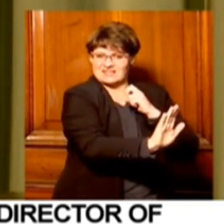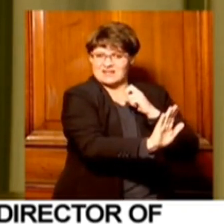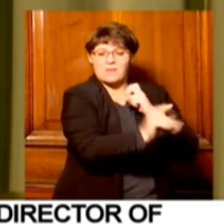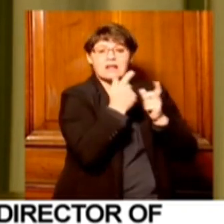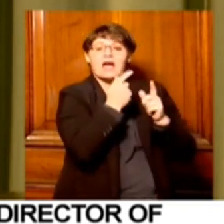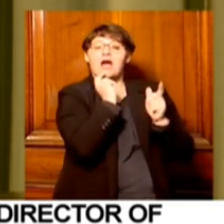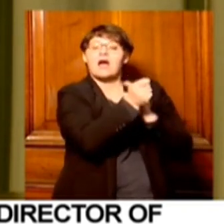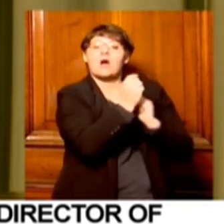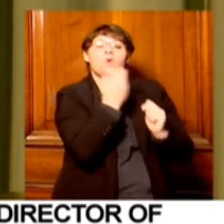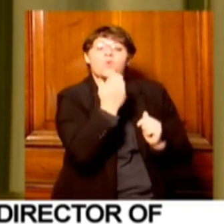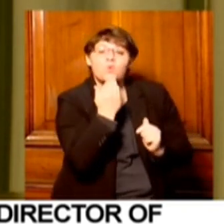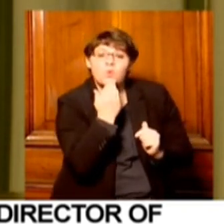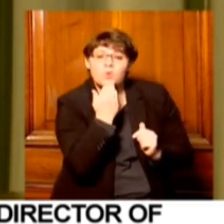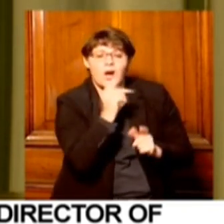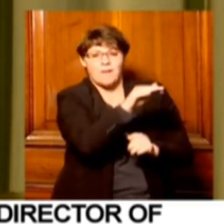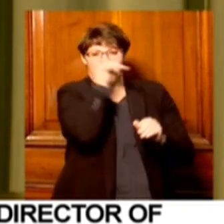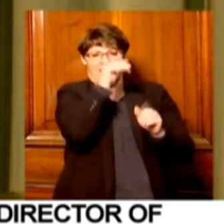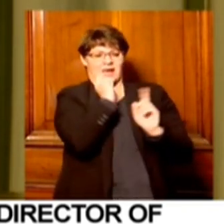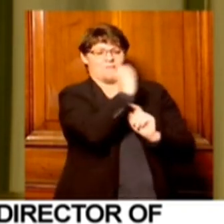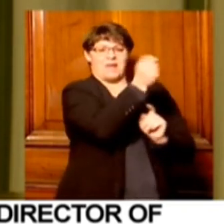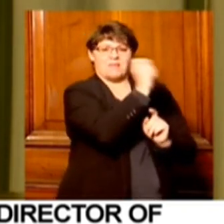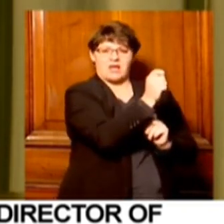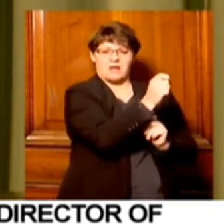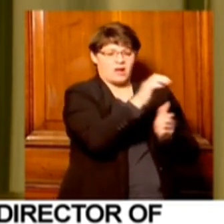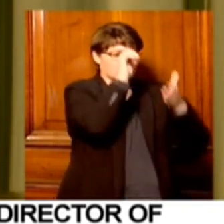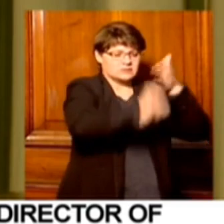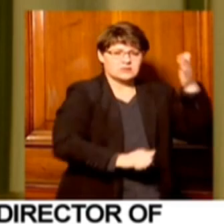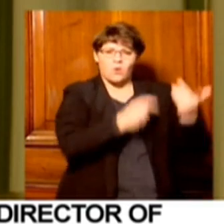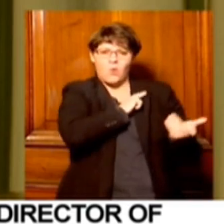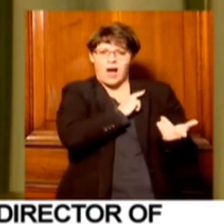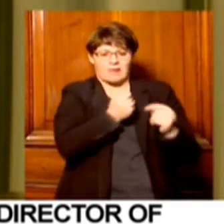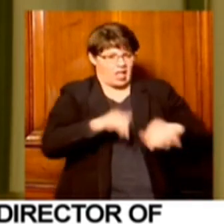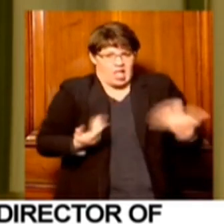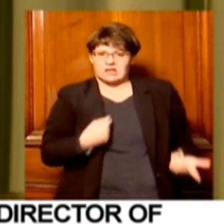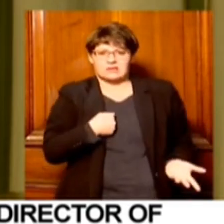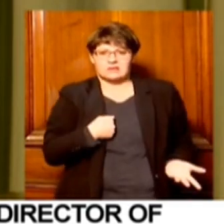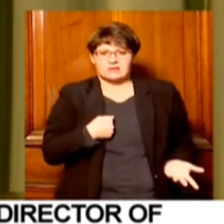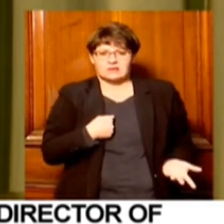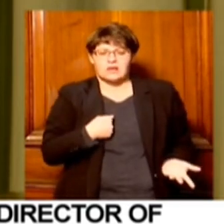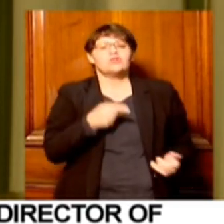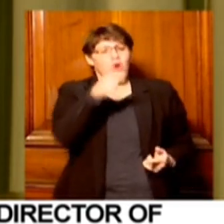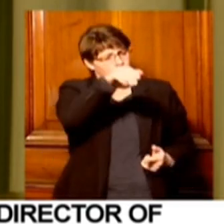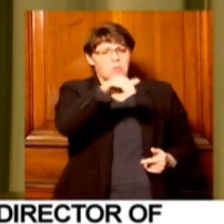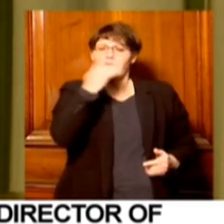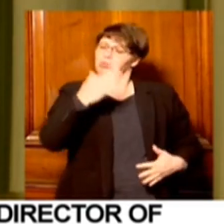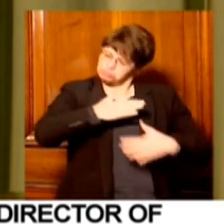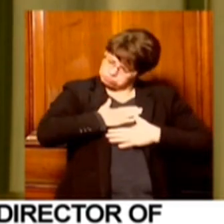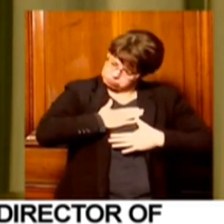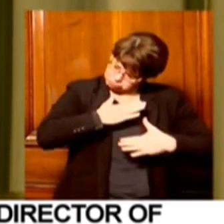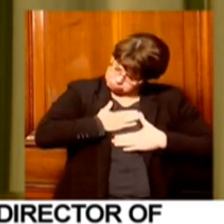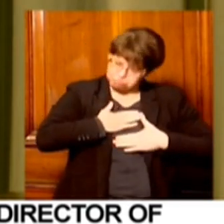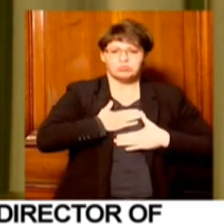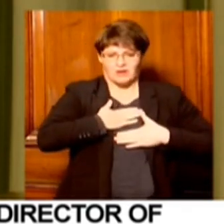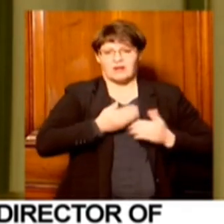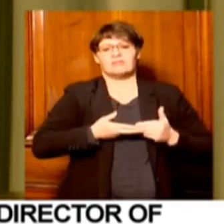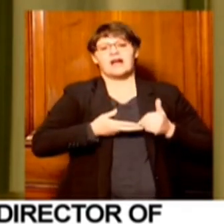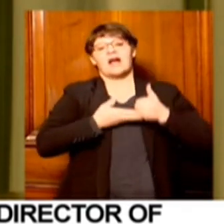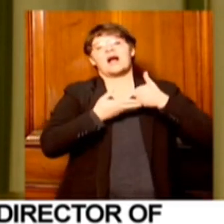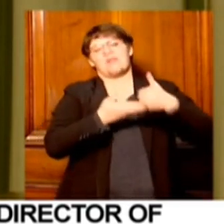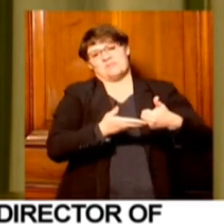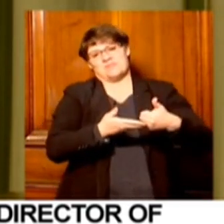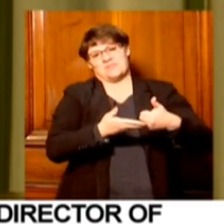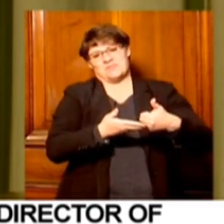particular banking sector. We are happy to indicate that banks have